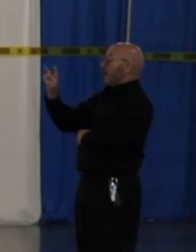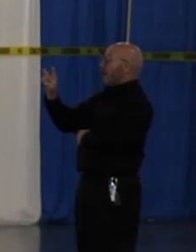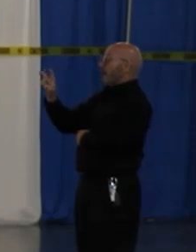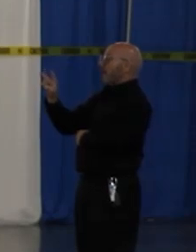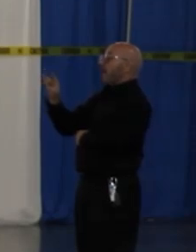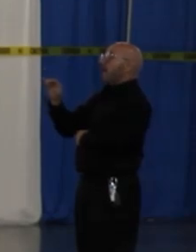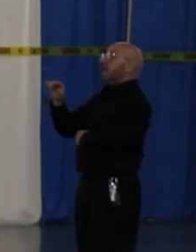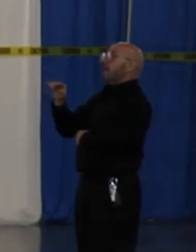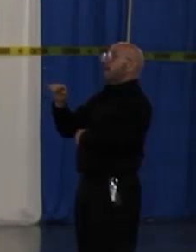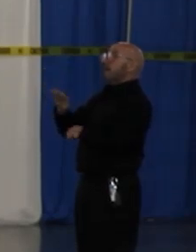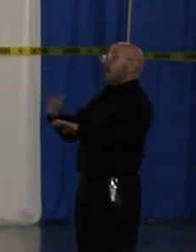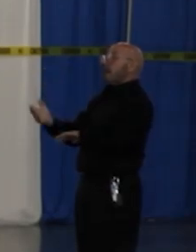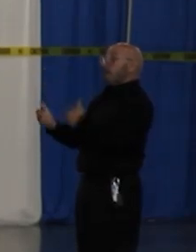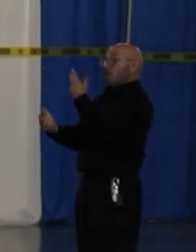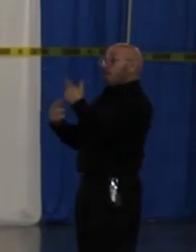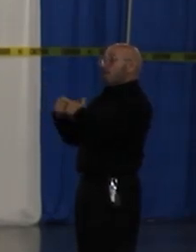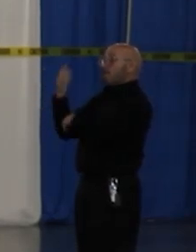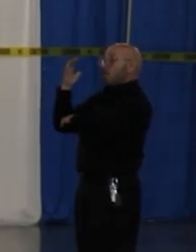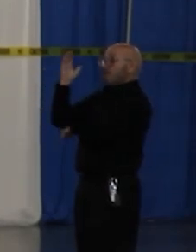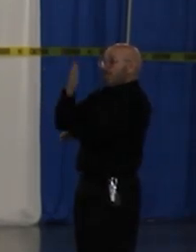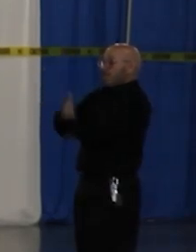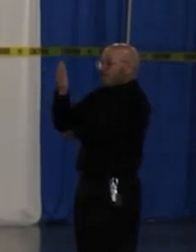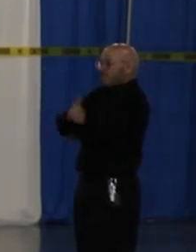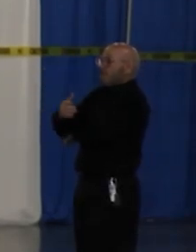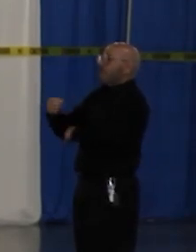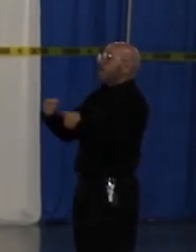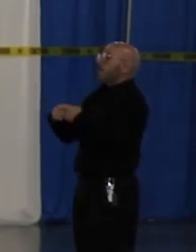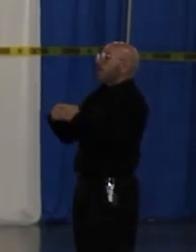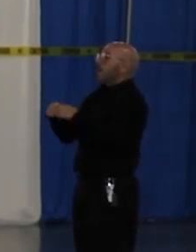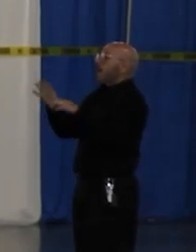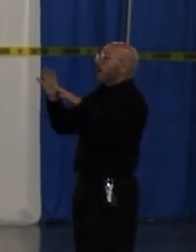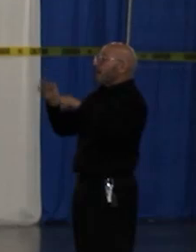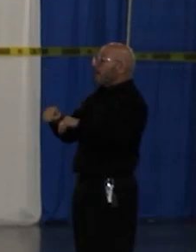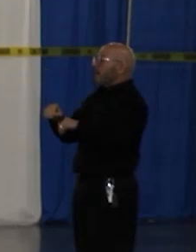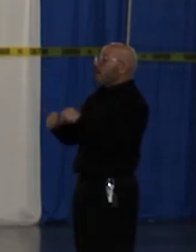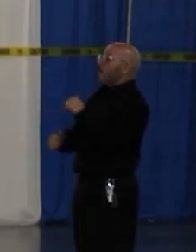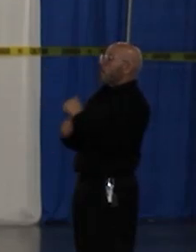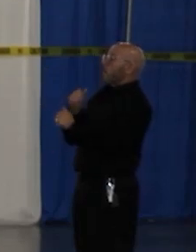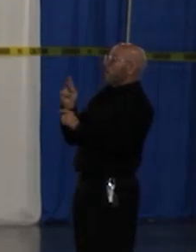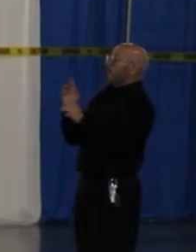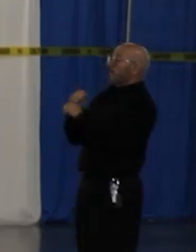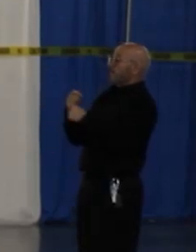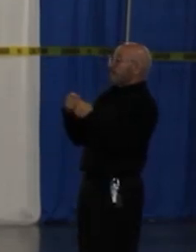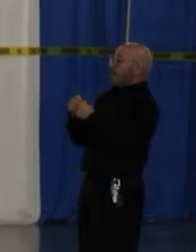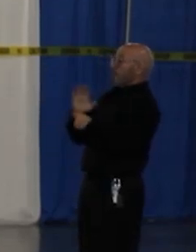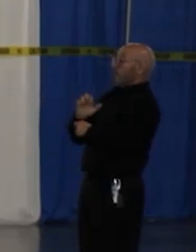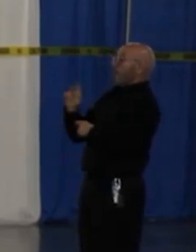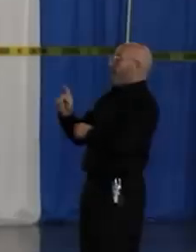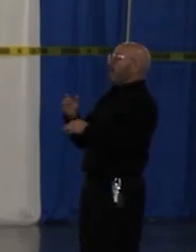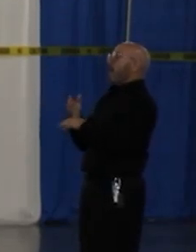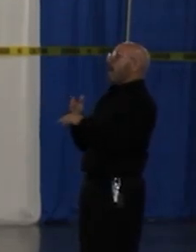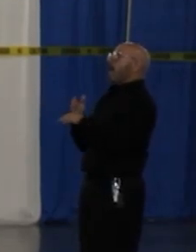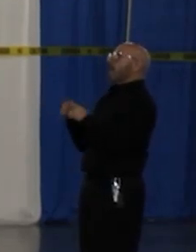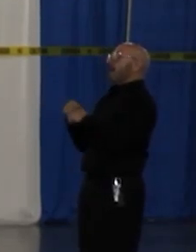falling trees. The power was out to about 1 million people, and most people got their power within about a week. But this was on the